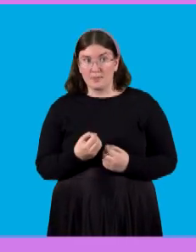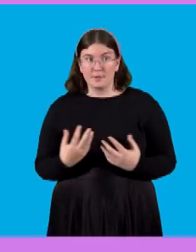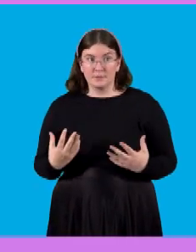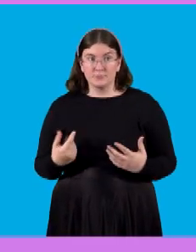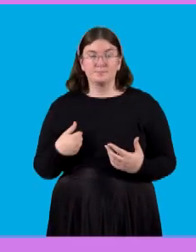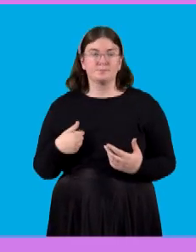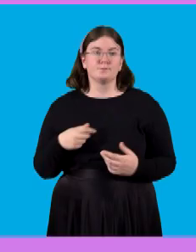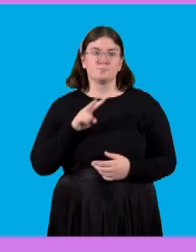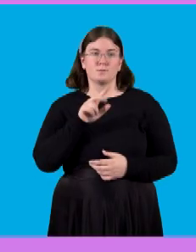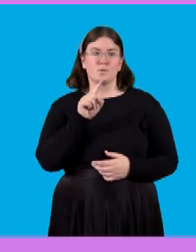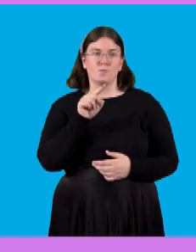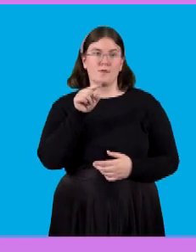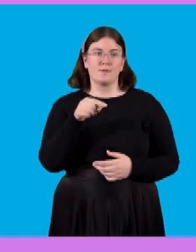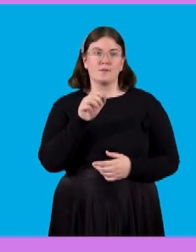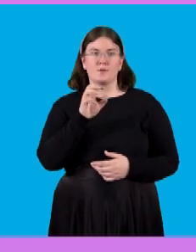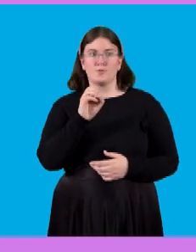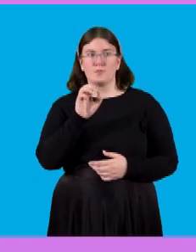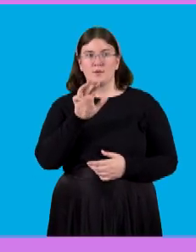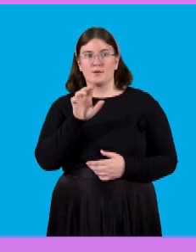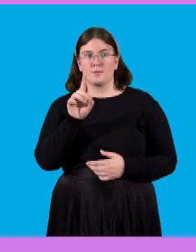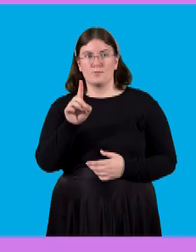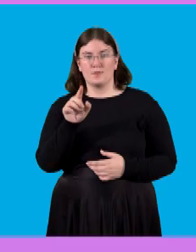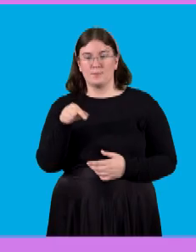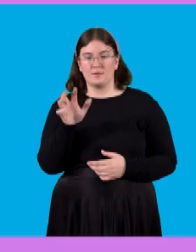Rand, I will take my